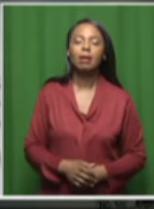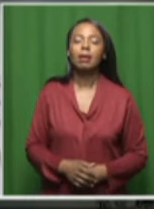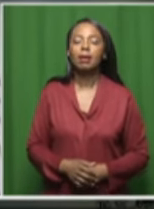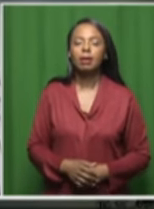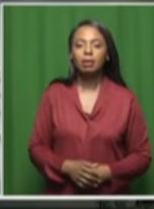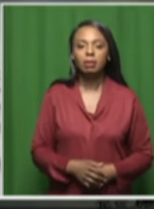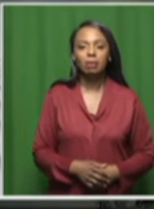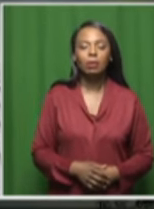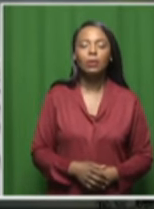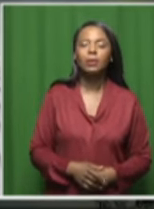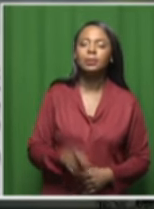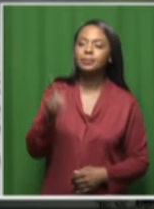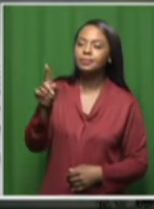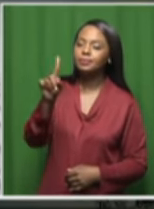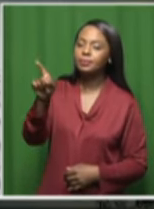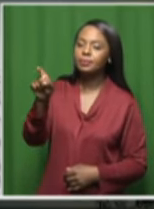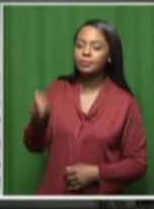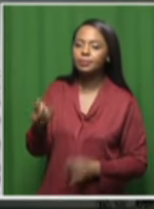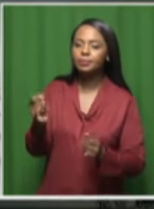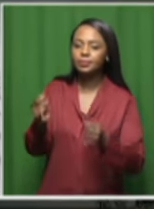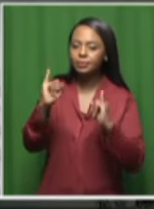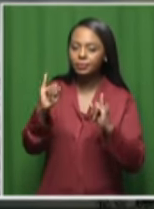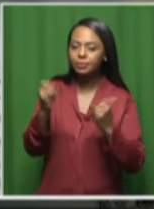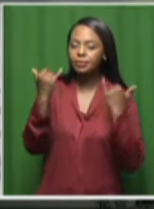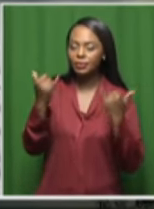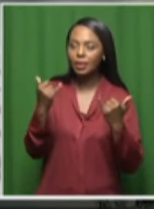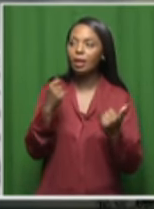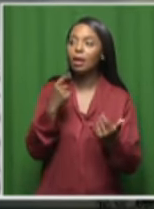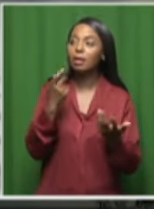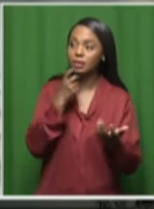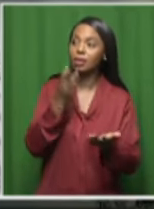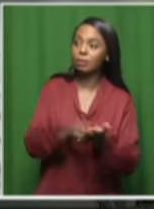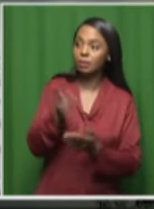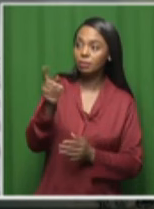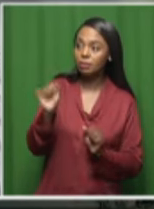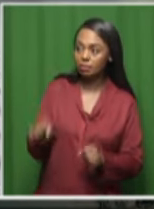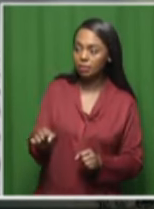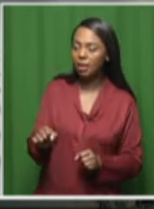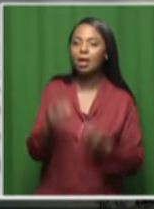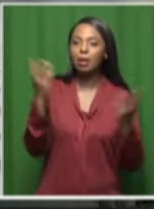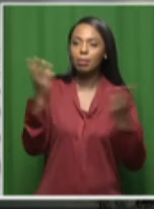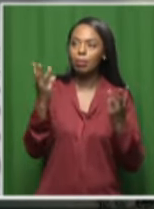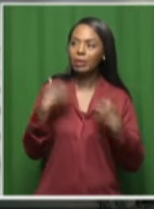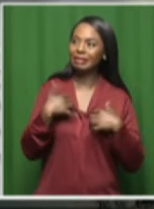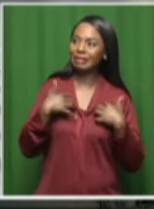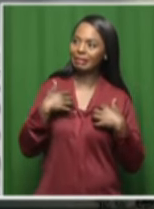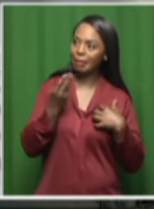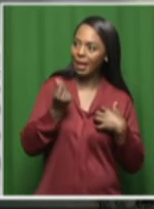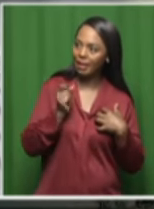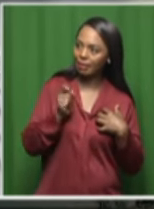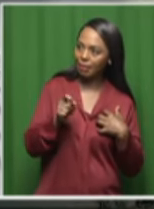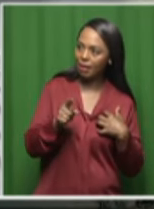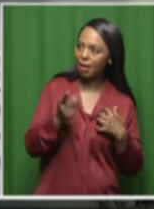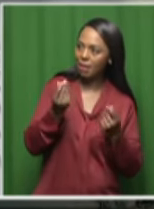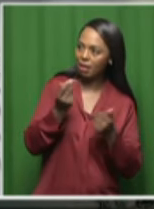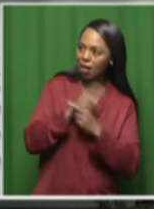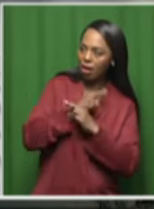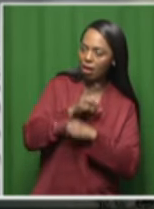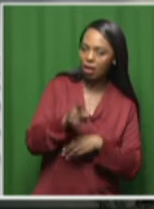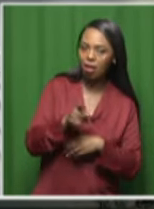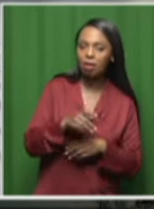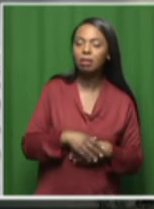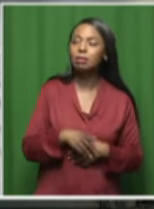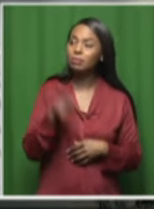question. Taken by surprise, we've gathered that. People are desperate. We've gathered this too. Is the industry anticipating